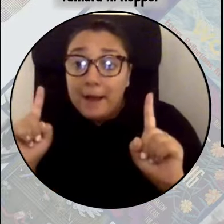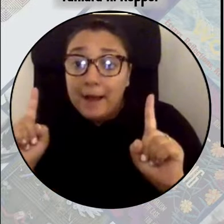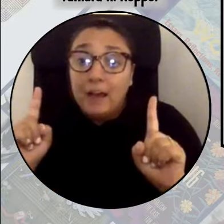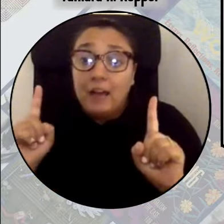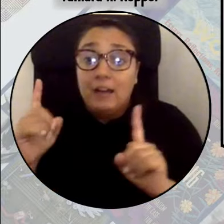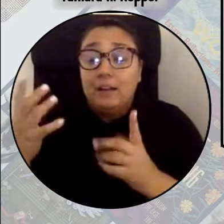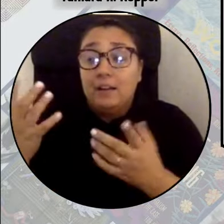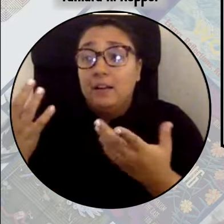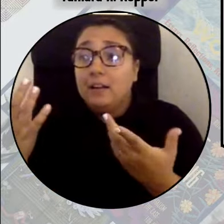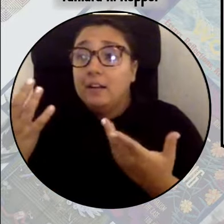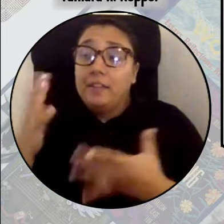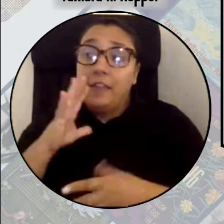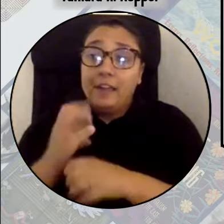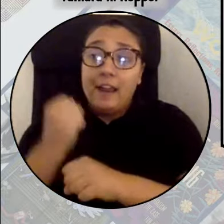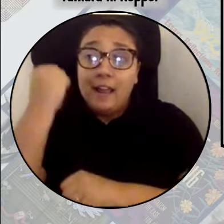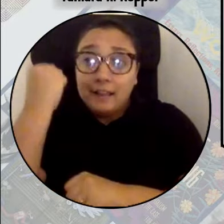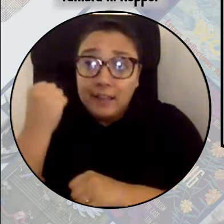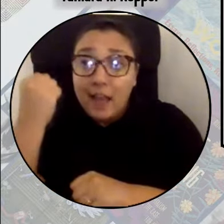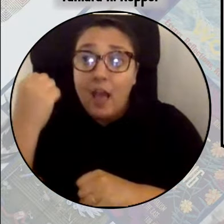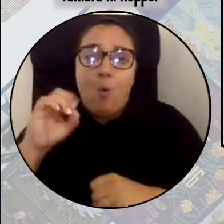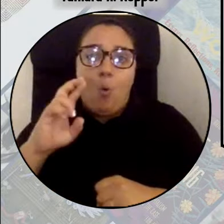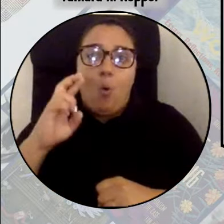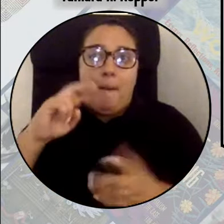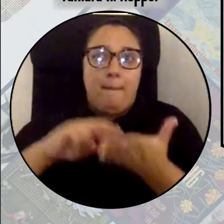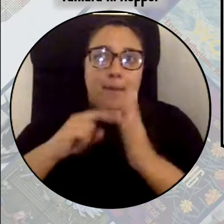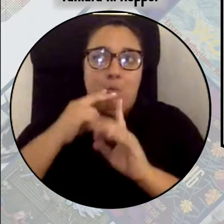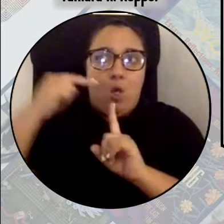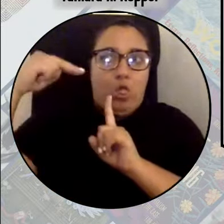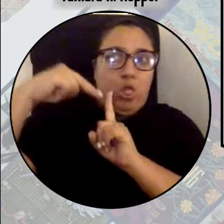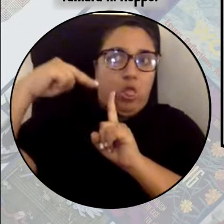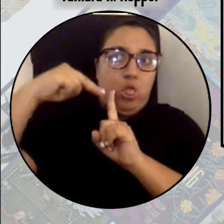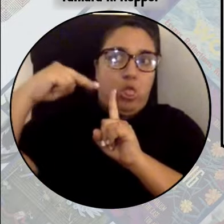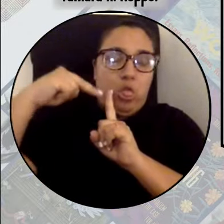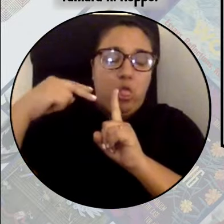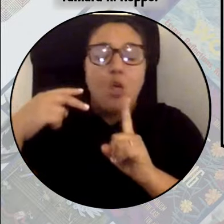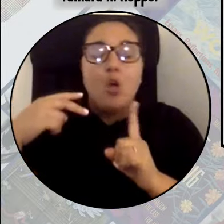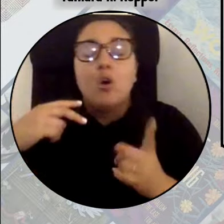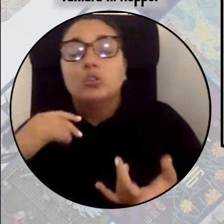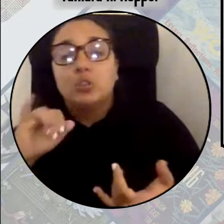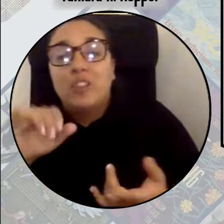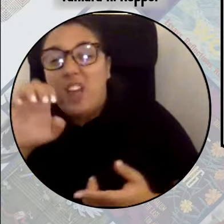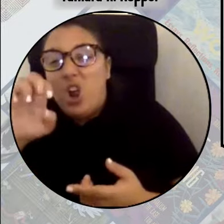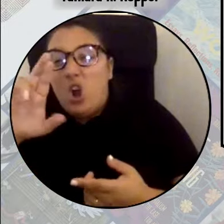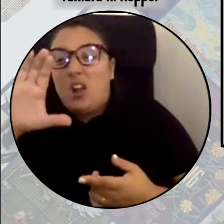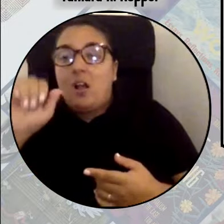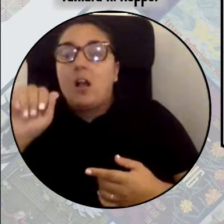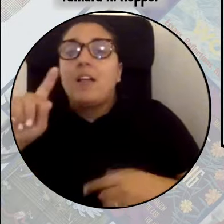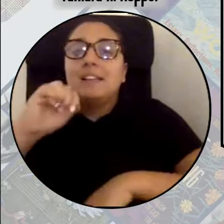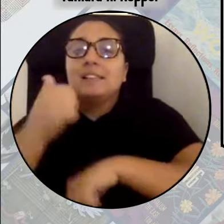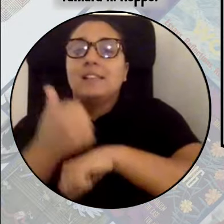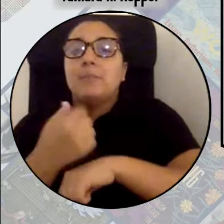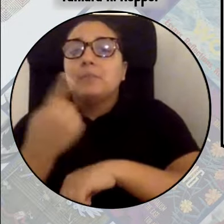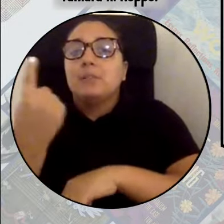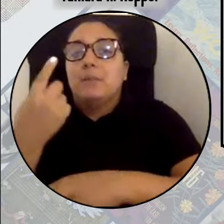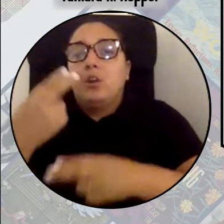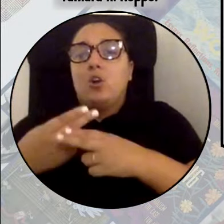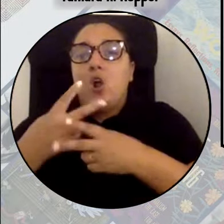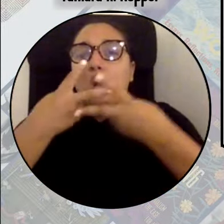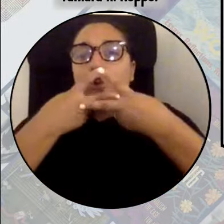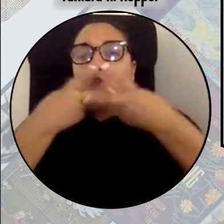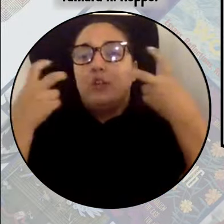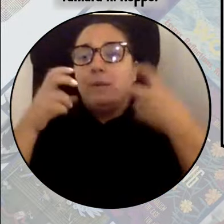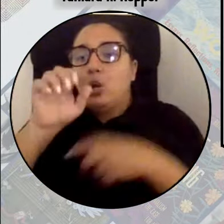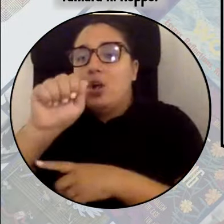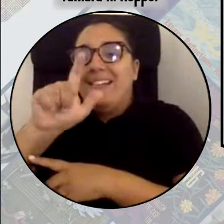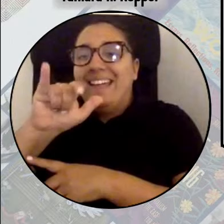entrapment and so forth, right? So IRCA is what establishes the criminal alien program. And it subjects, quote,